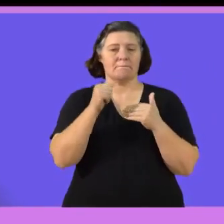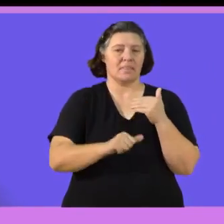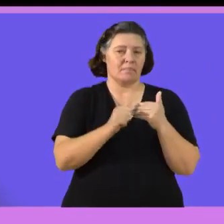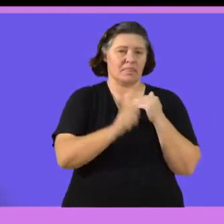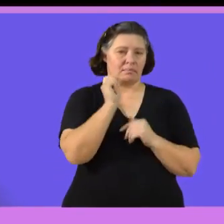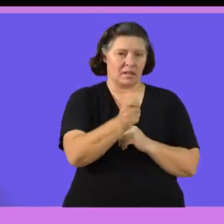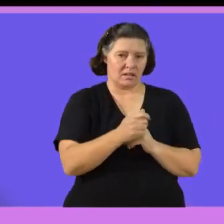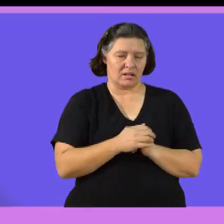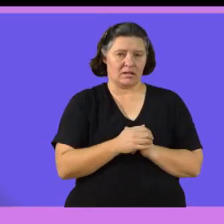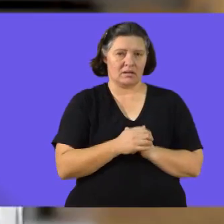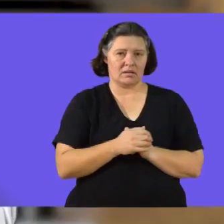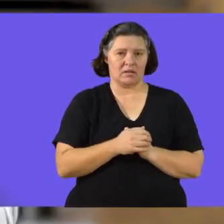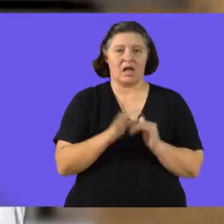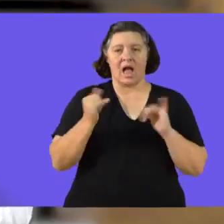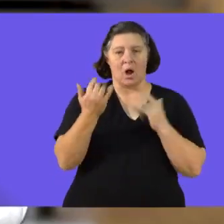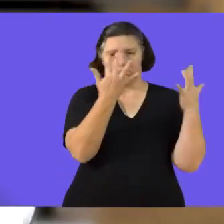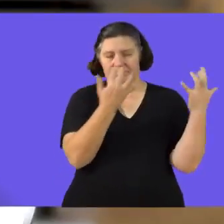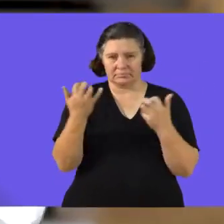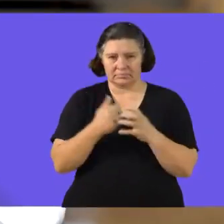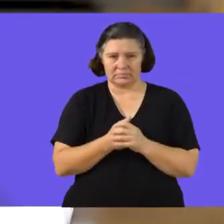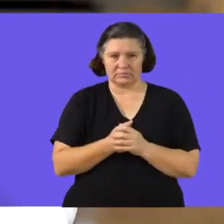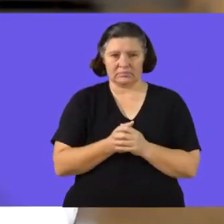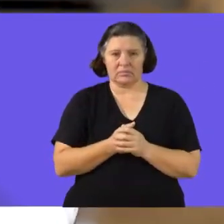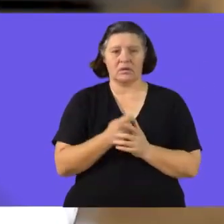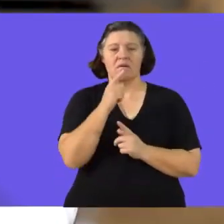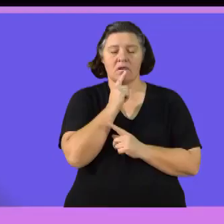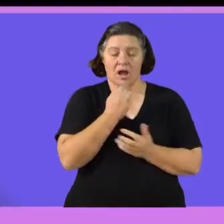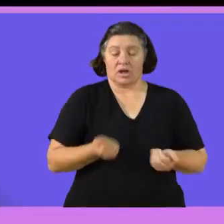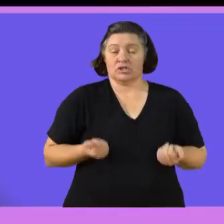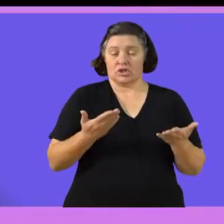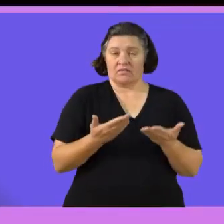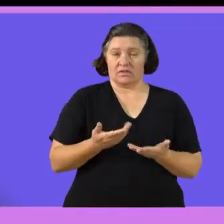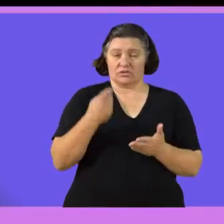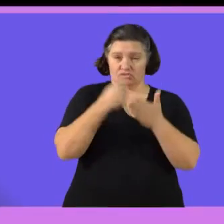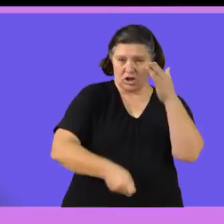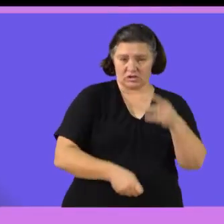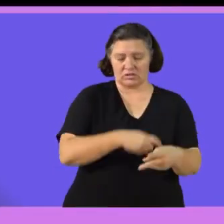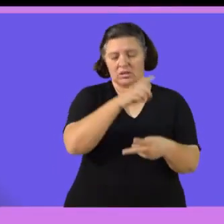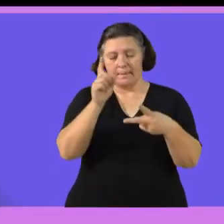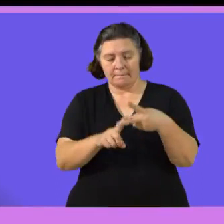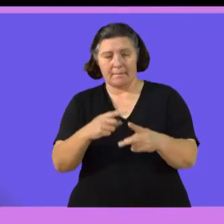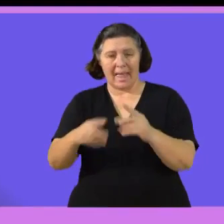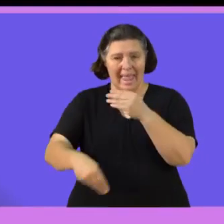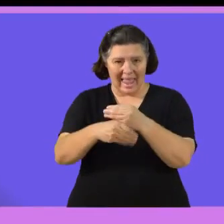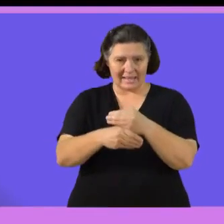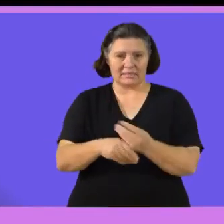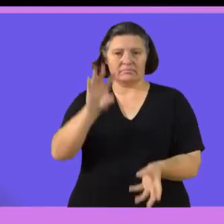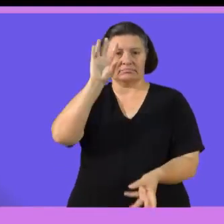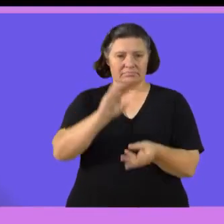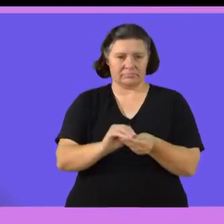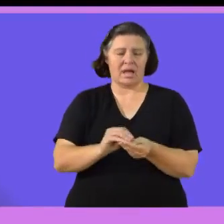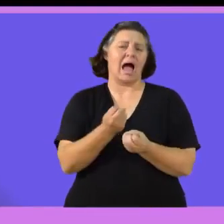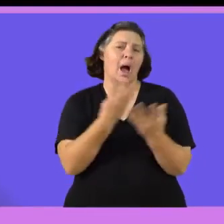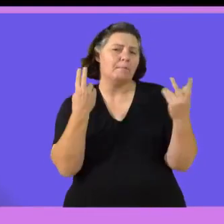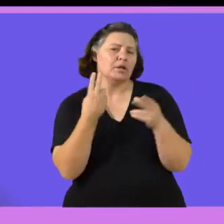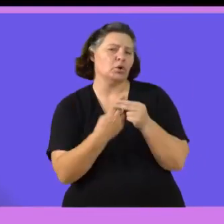of monthly billing, the cost, how will we calculate it? You take your service charge, plus the tariff multiply by the